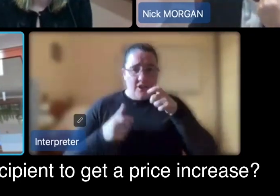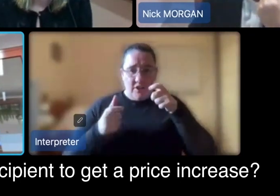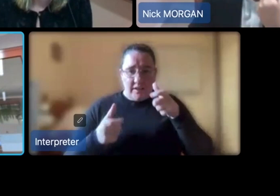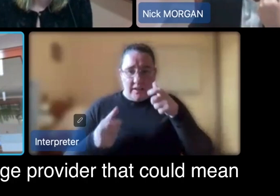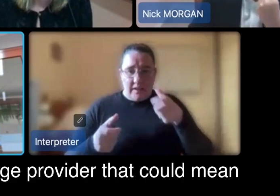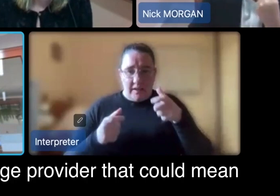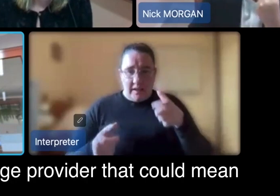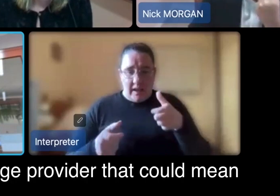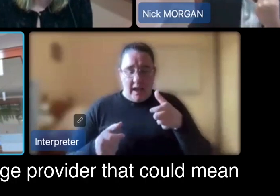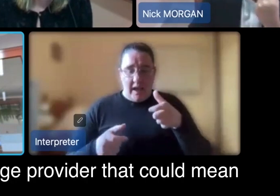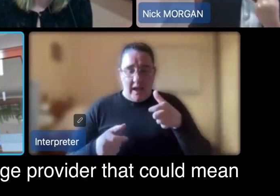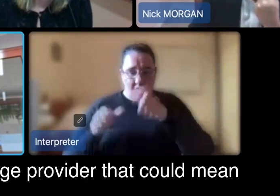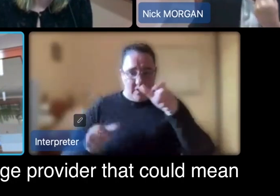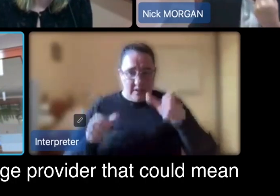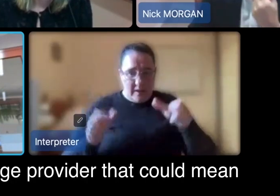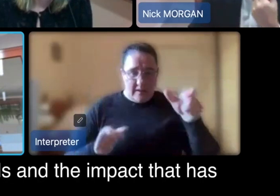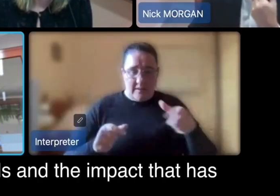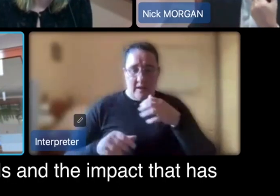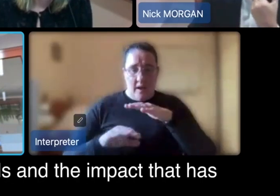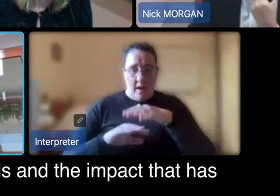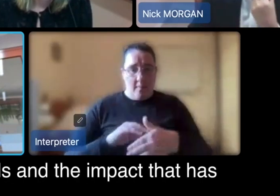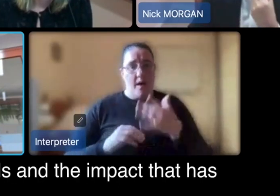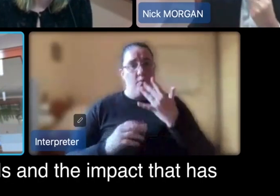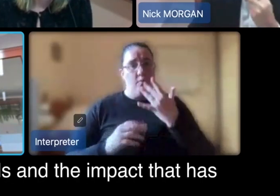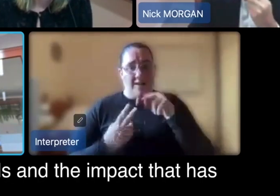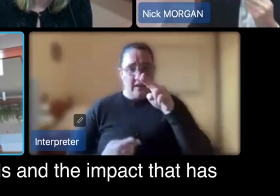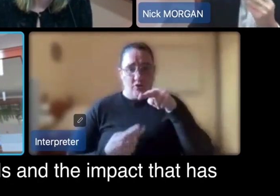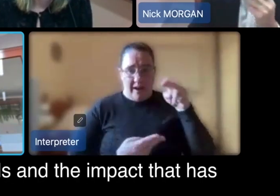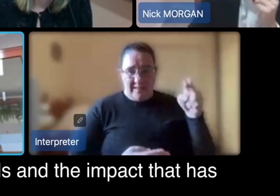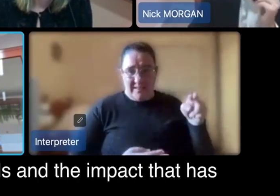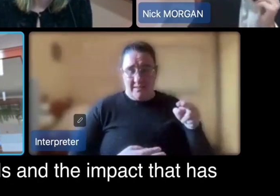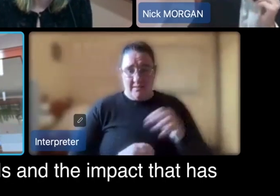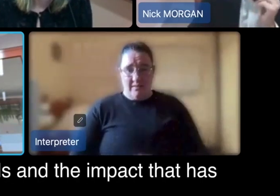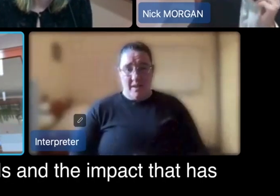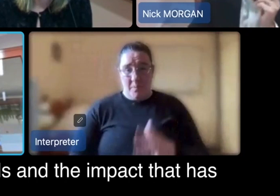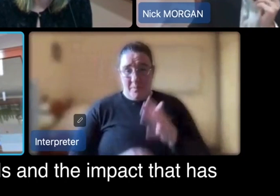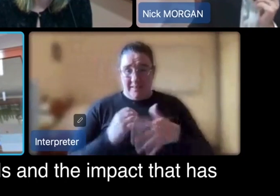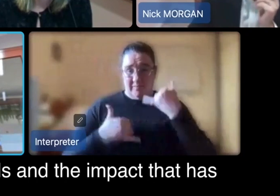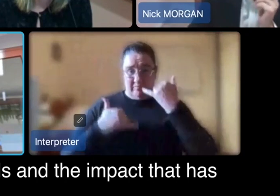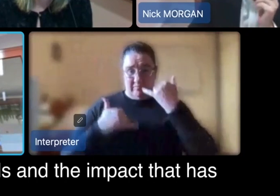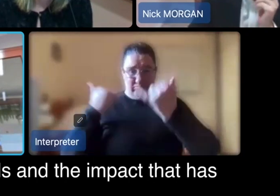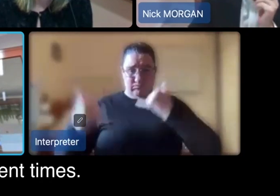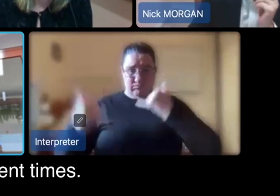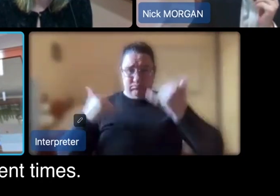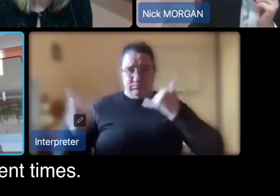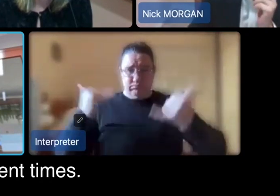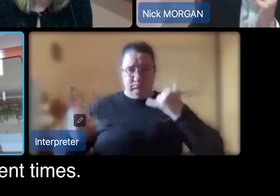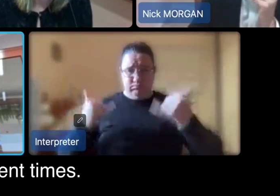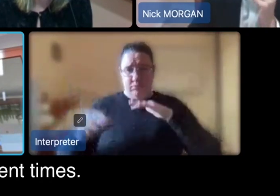increase? They noted that for a large provider, that could mean over 4,000 phone calls and the impact that